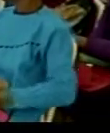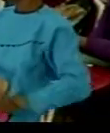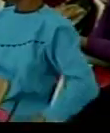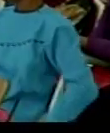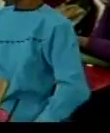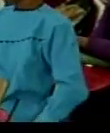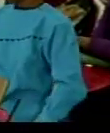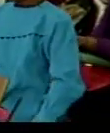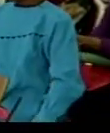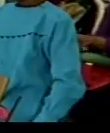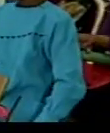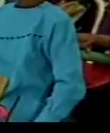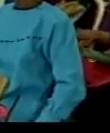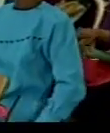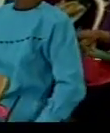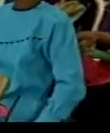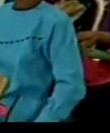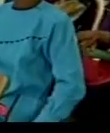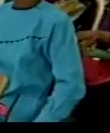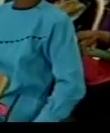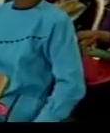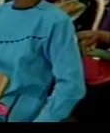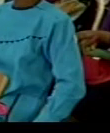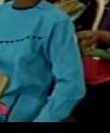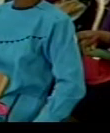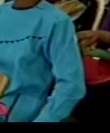concerning the scapegoat.